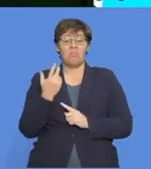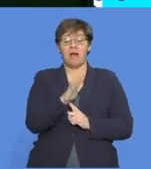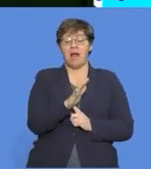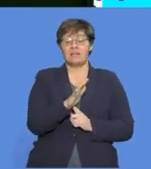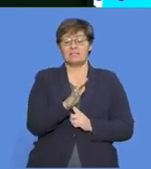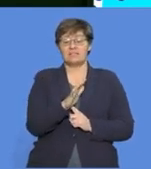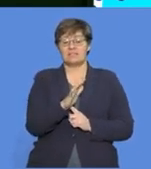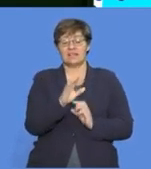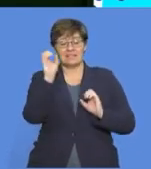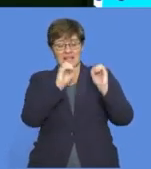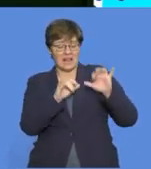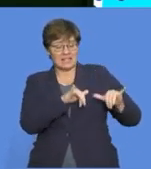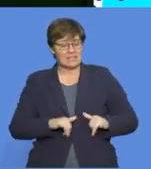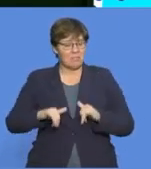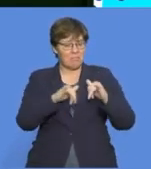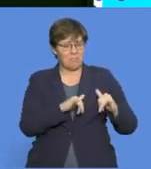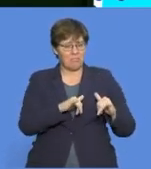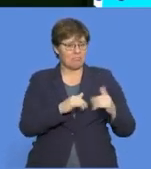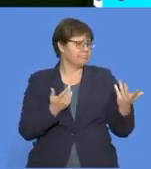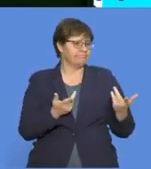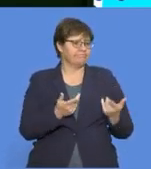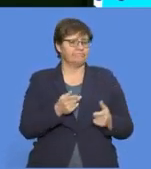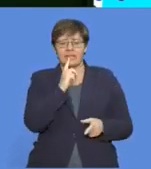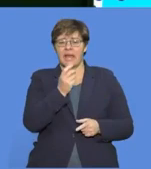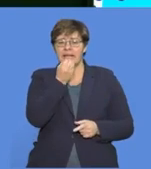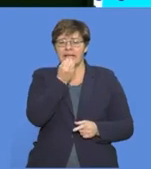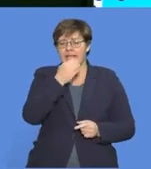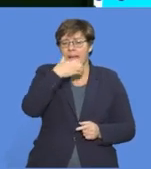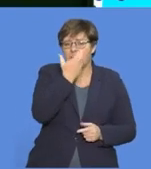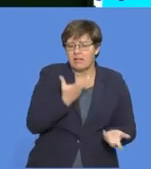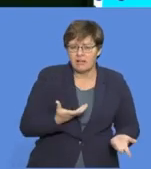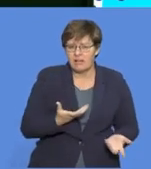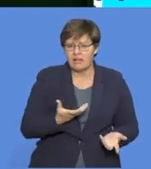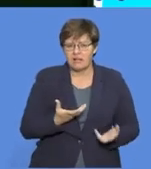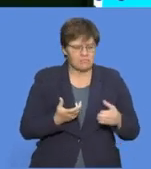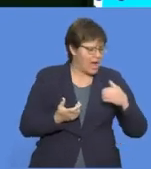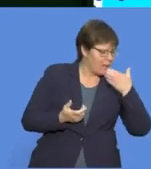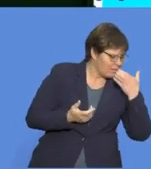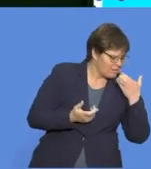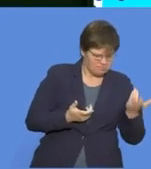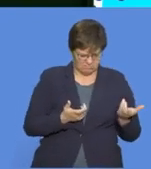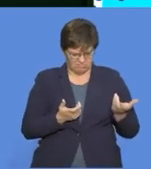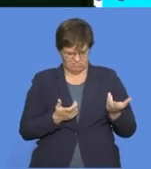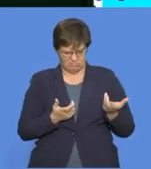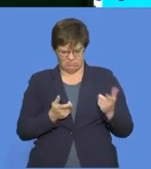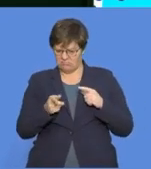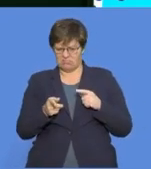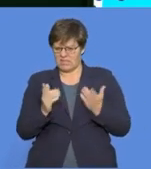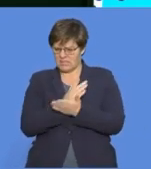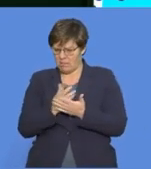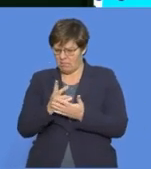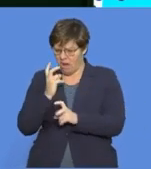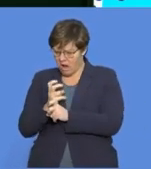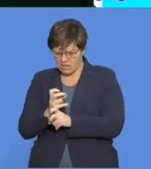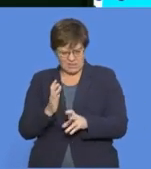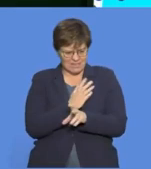If all plant cells are the same, when you eat an apple, why don't they feel the same? Some bits are